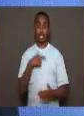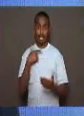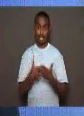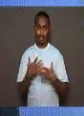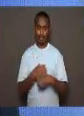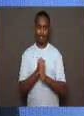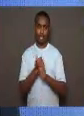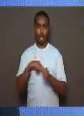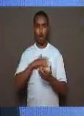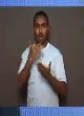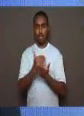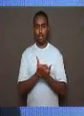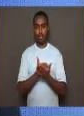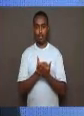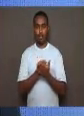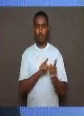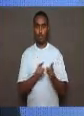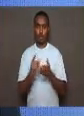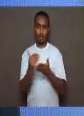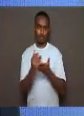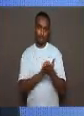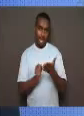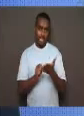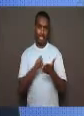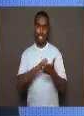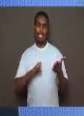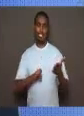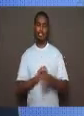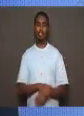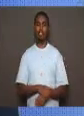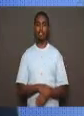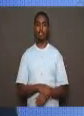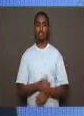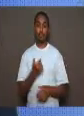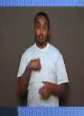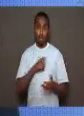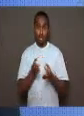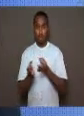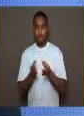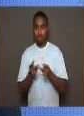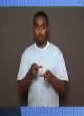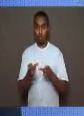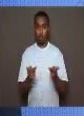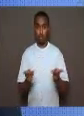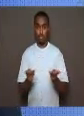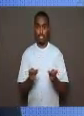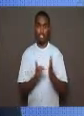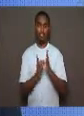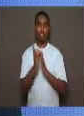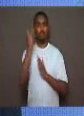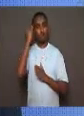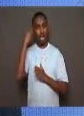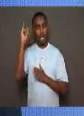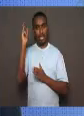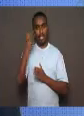This concludes our lesson on writing an essay. We have explained the process for developing